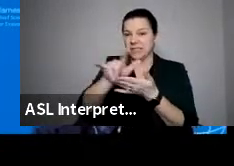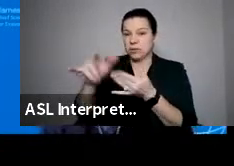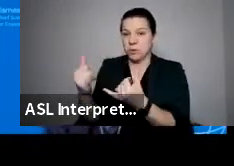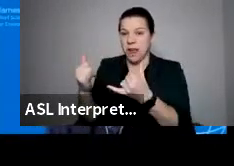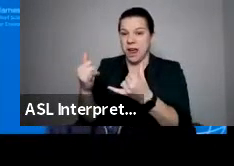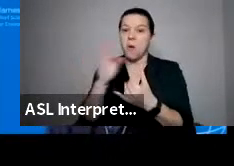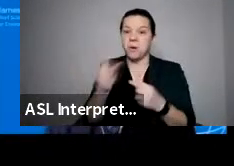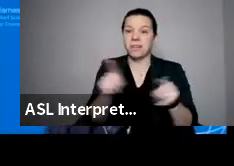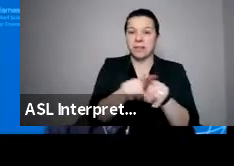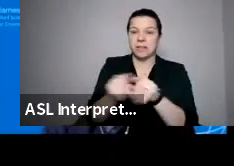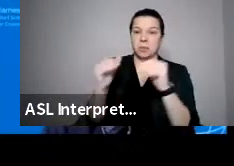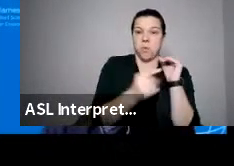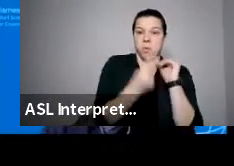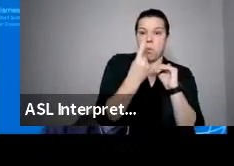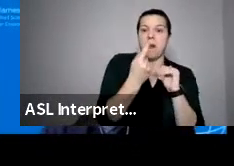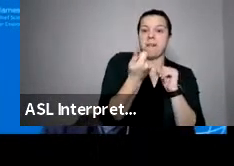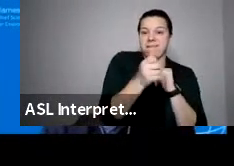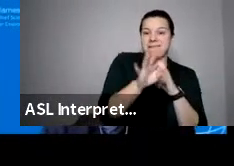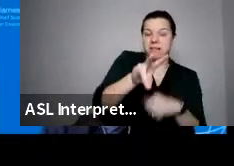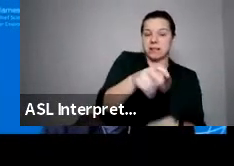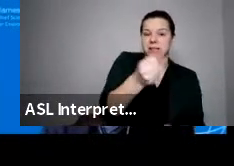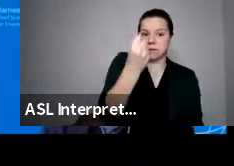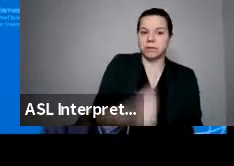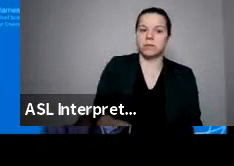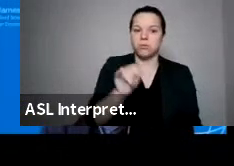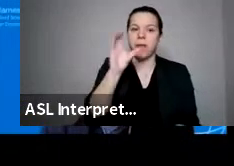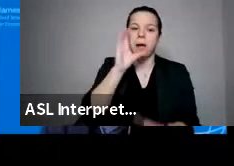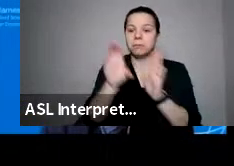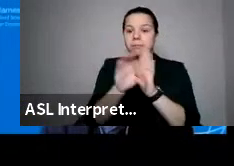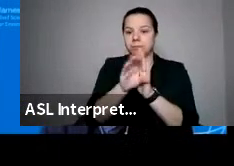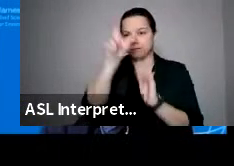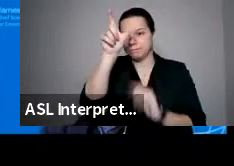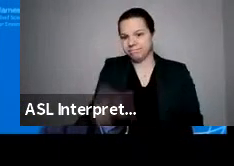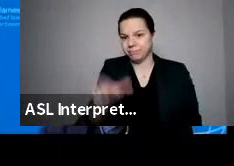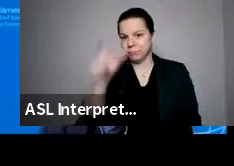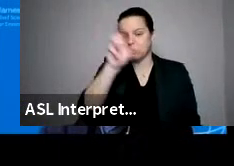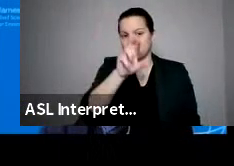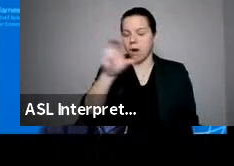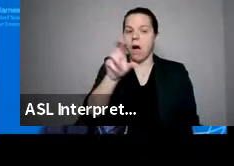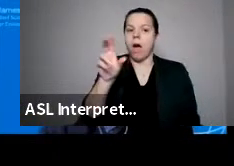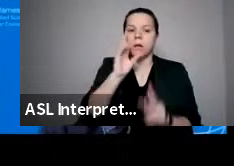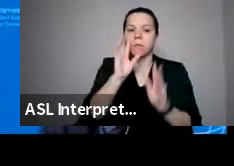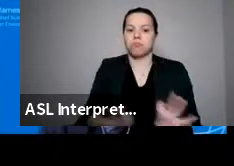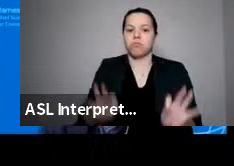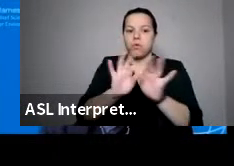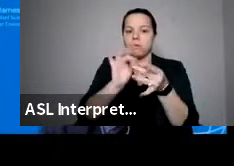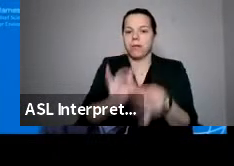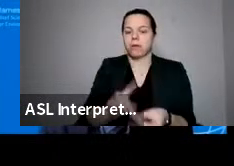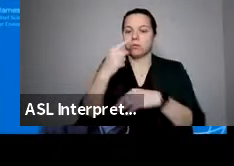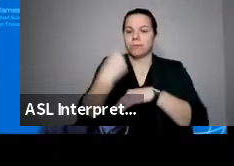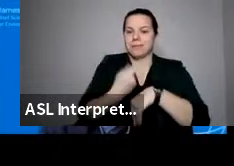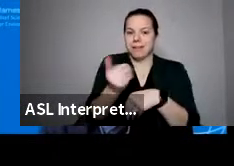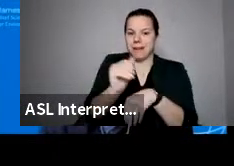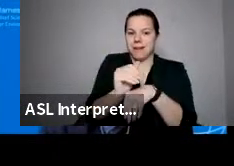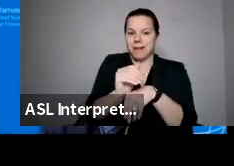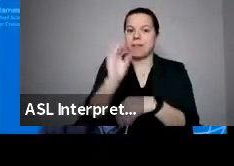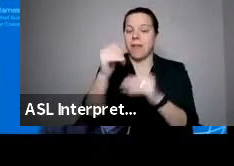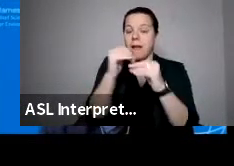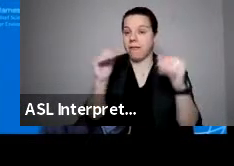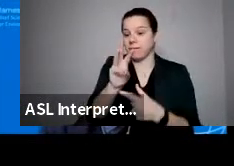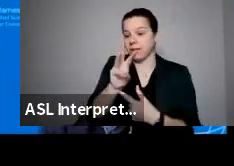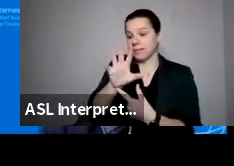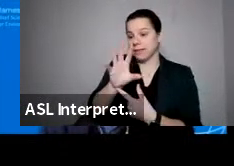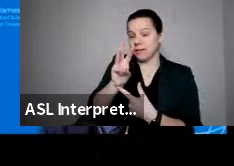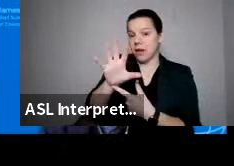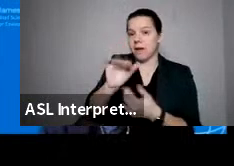right-hand side conveys something important about the day-night noise level. You can get to that level of 65 either